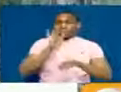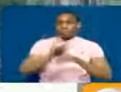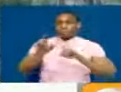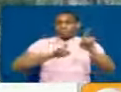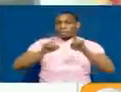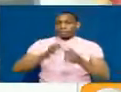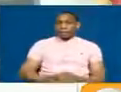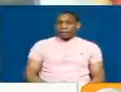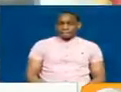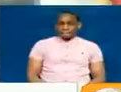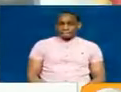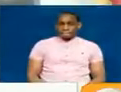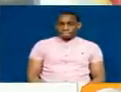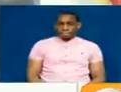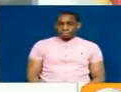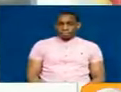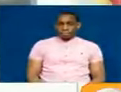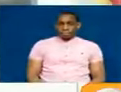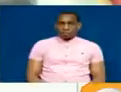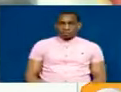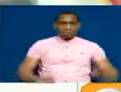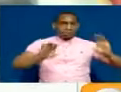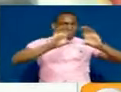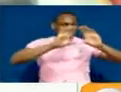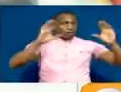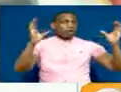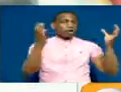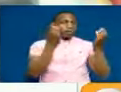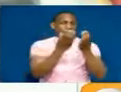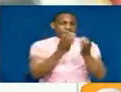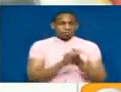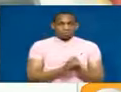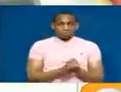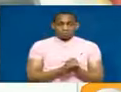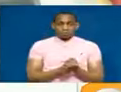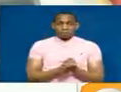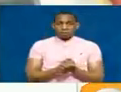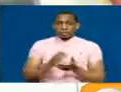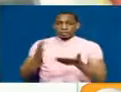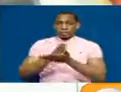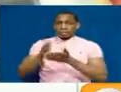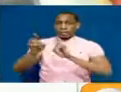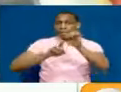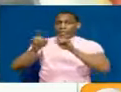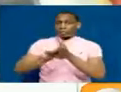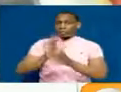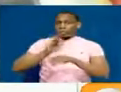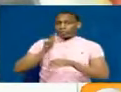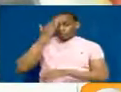hampered travel. We knew that globally, successful tourism happened just